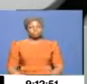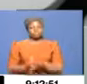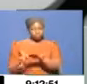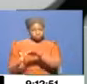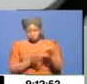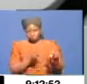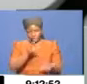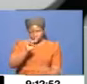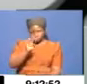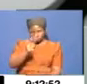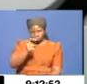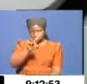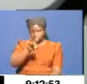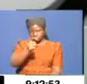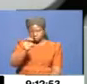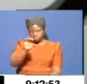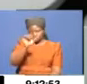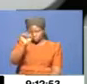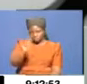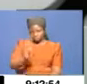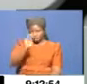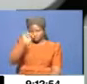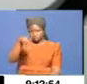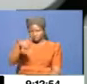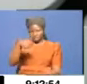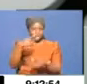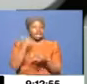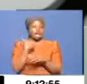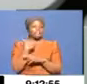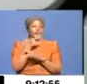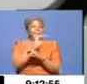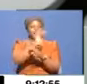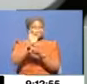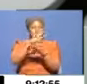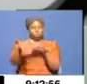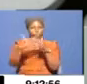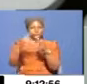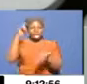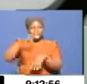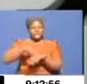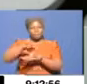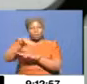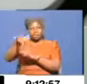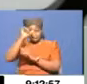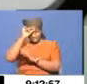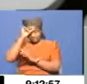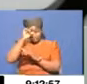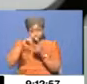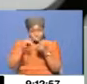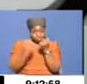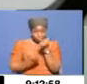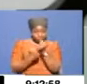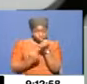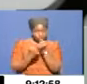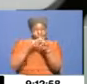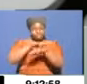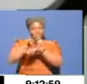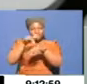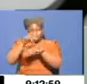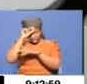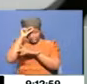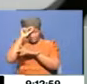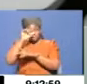Member of Parliament Geoffrey Kingangi has called on the Embu County Government to supplement the National Government